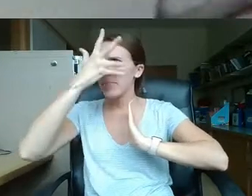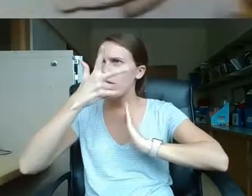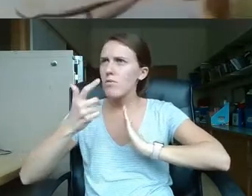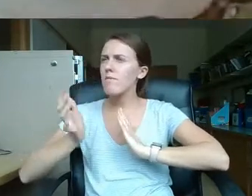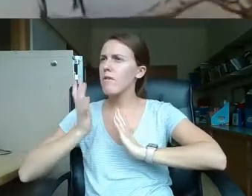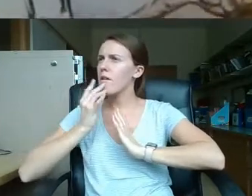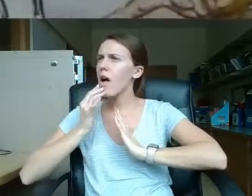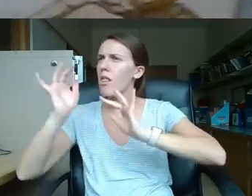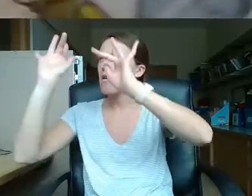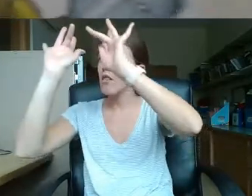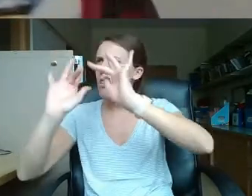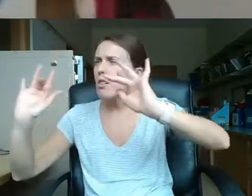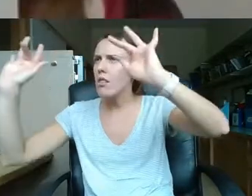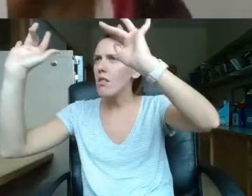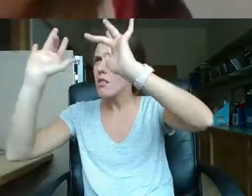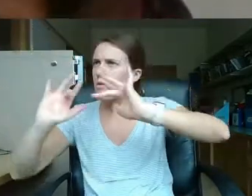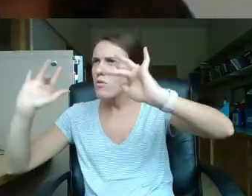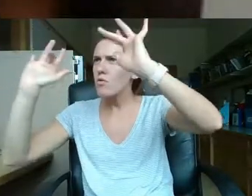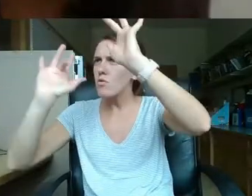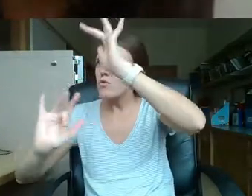the dryer.